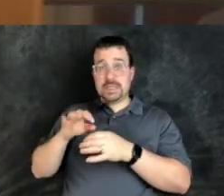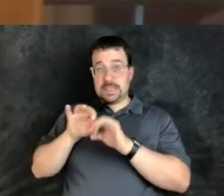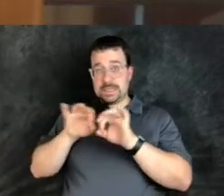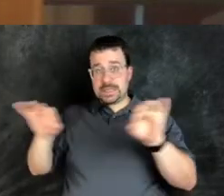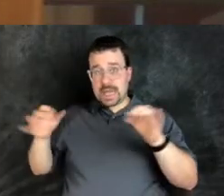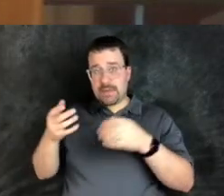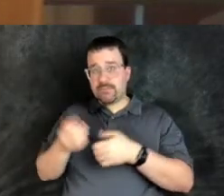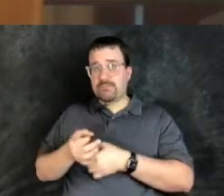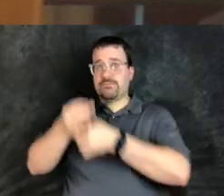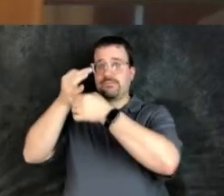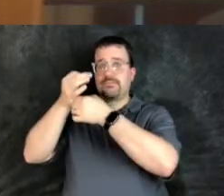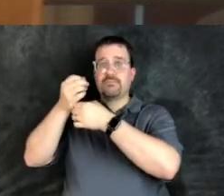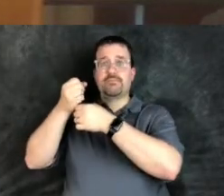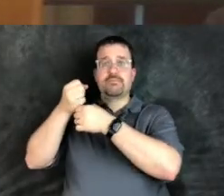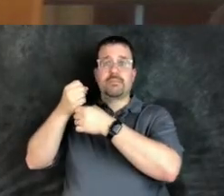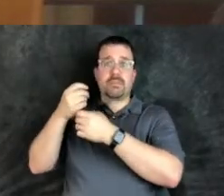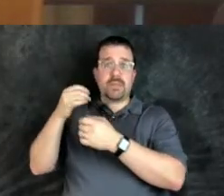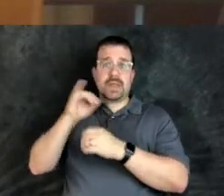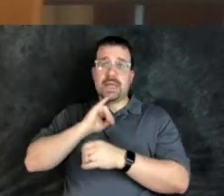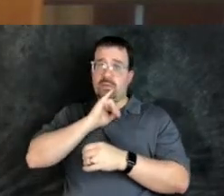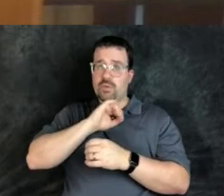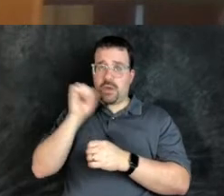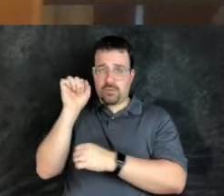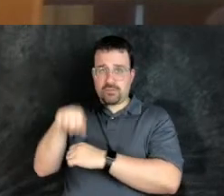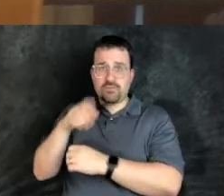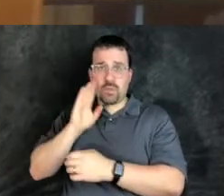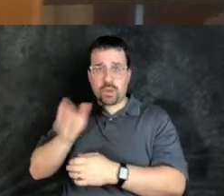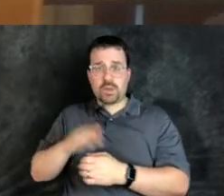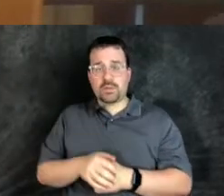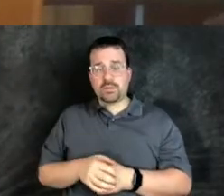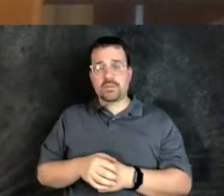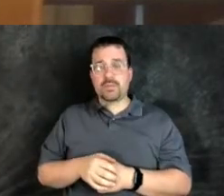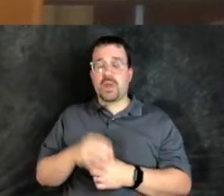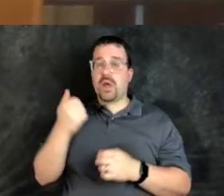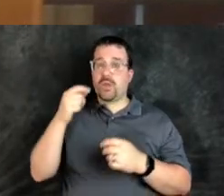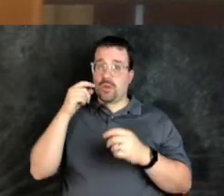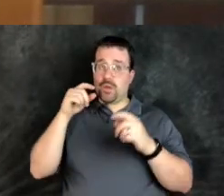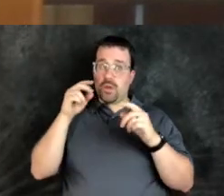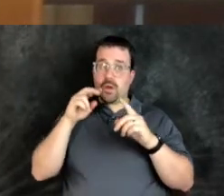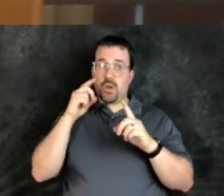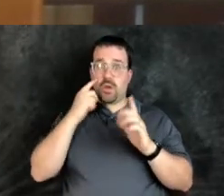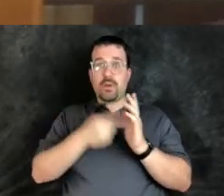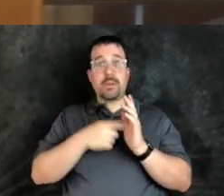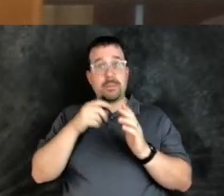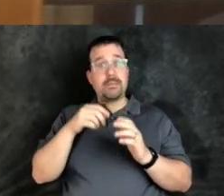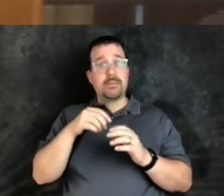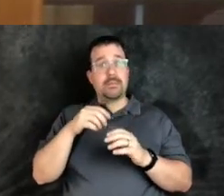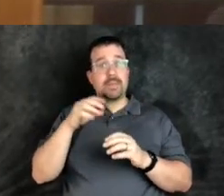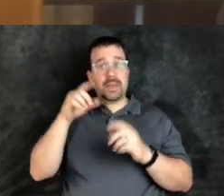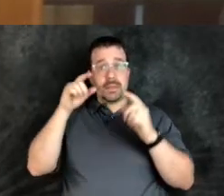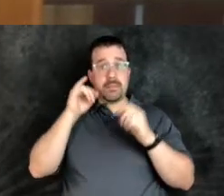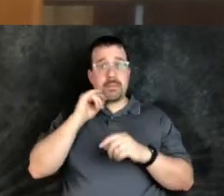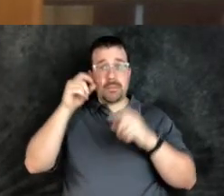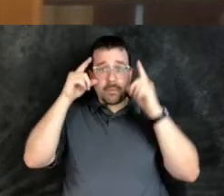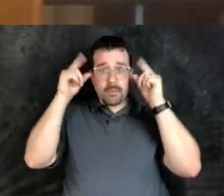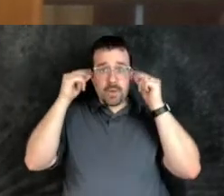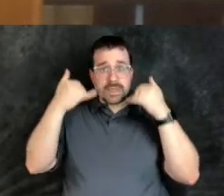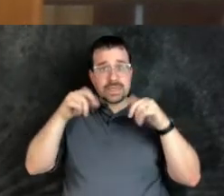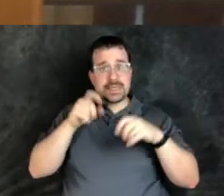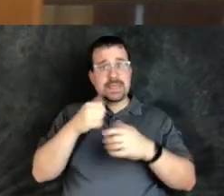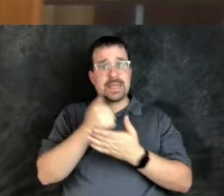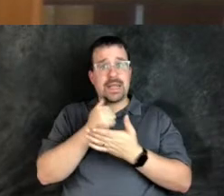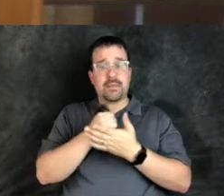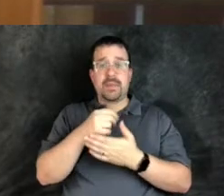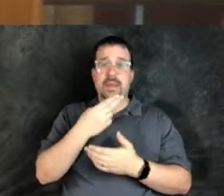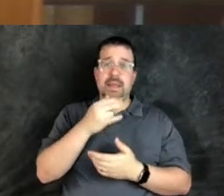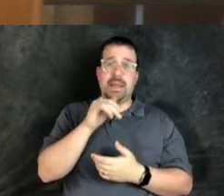prevails. But the other observation is that Moses still needs some help. Aaron and Hur help